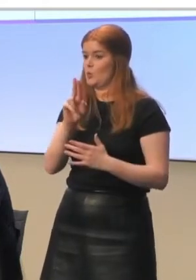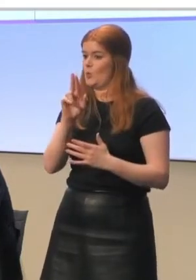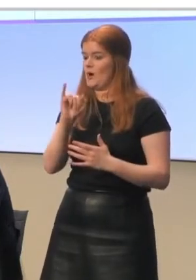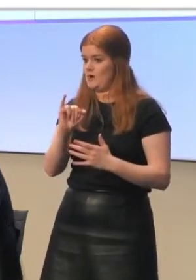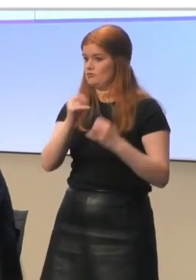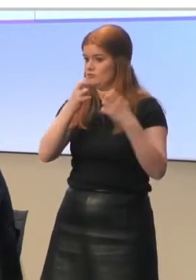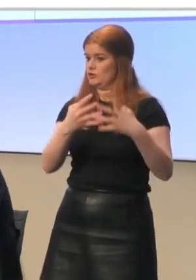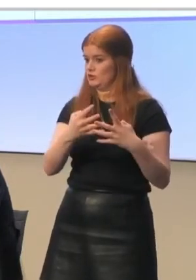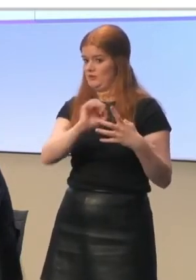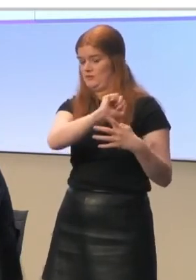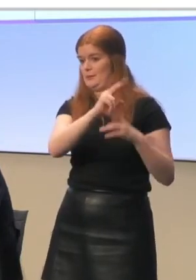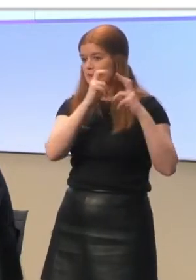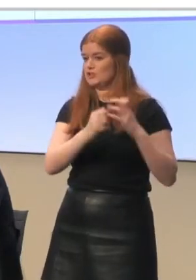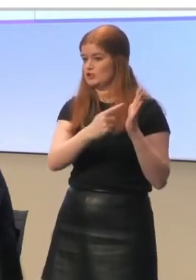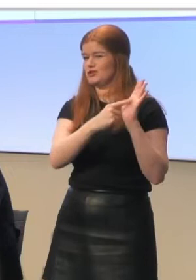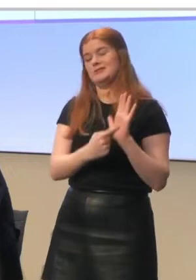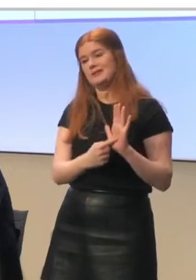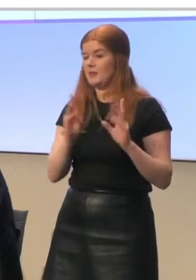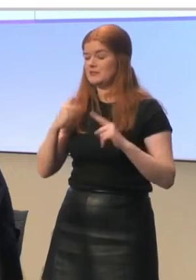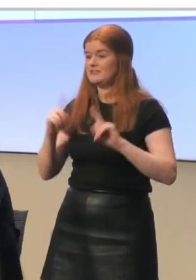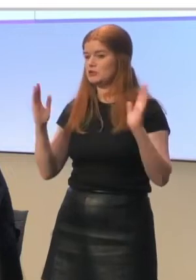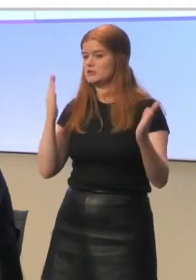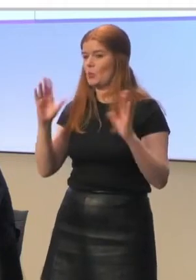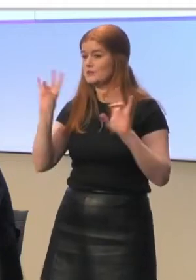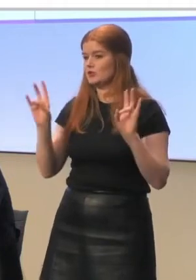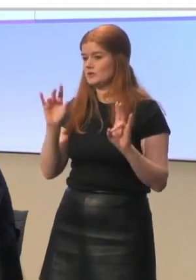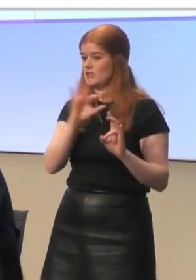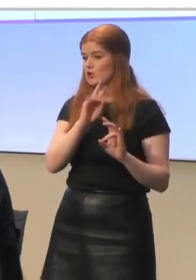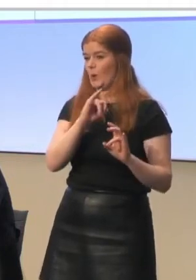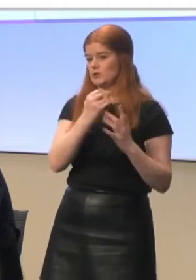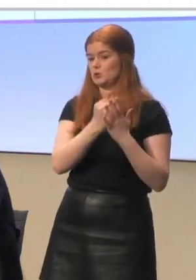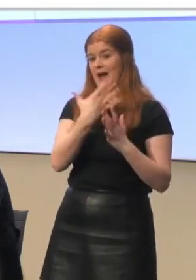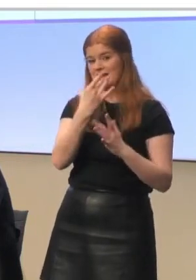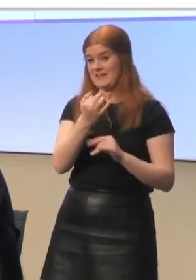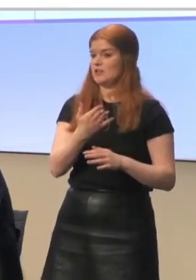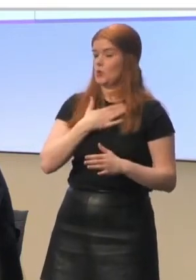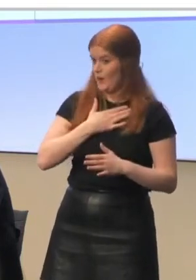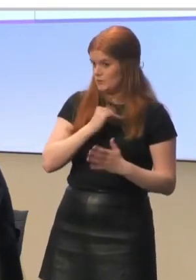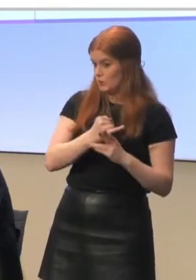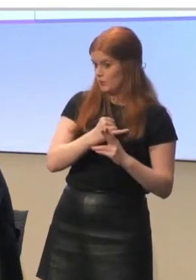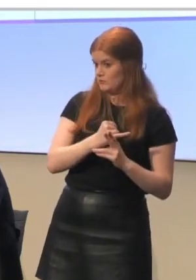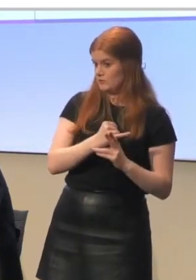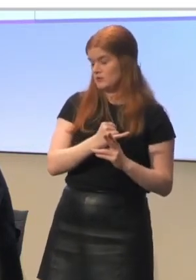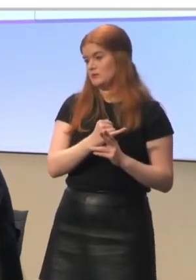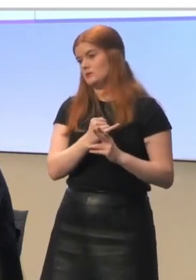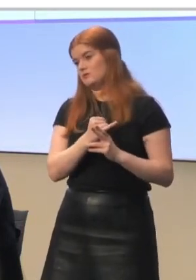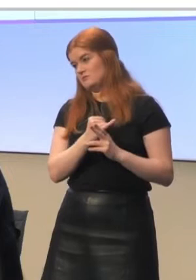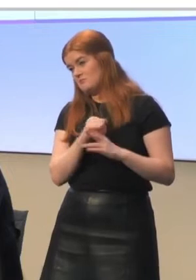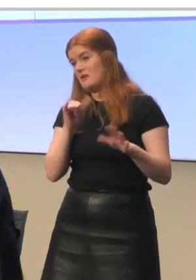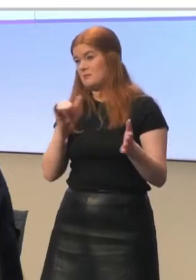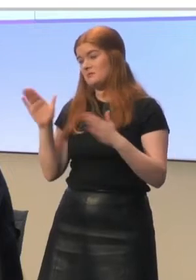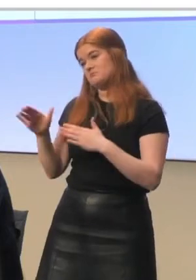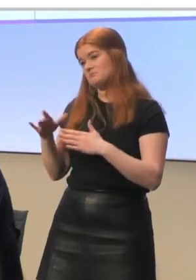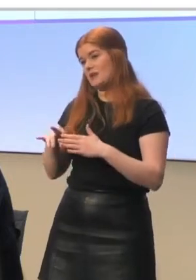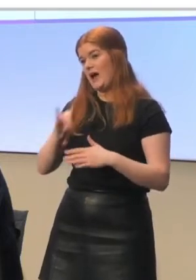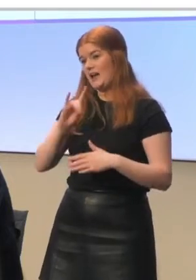findings, it's a slightly different question that the GUI students were asked whether they dislike school. So maybe more likely